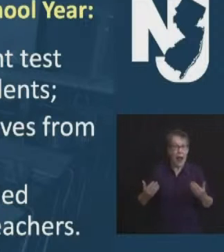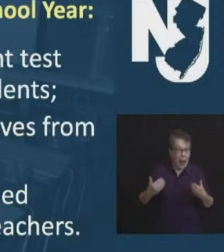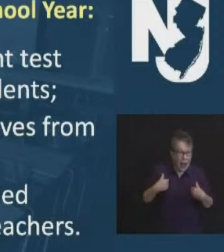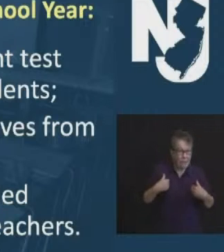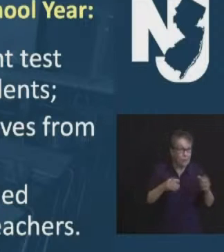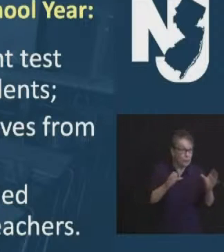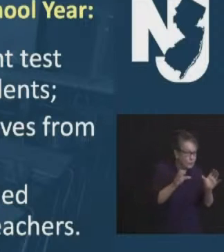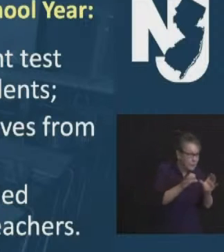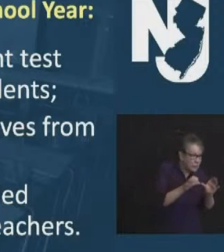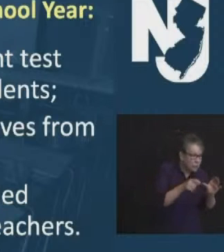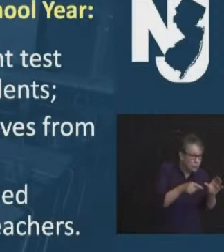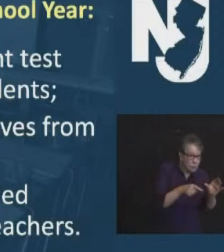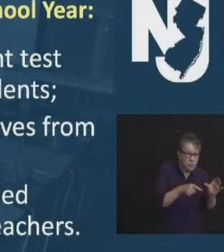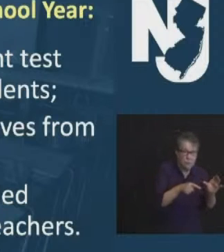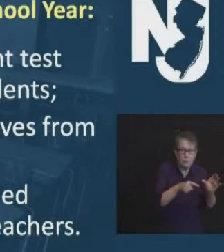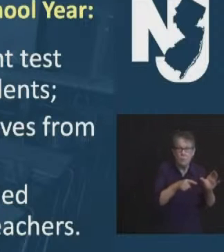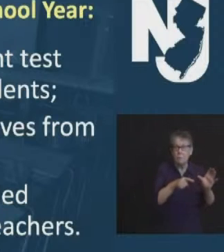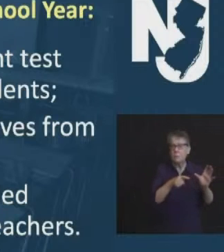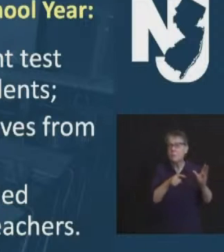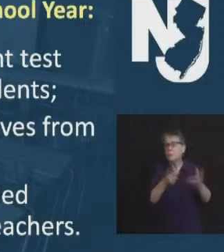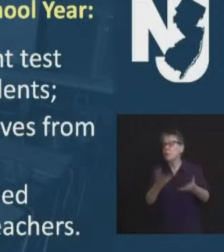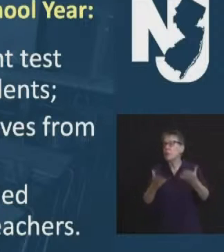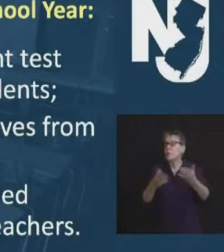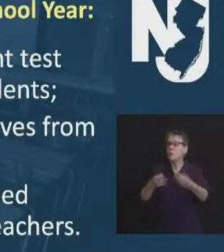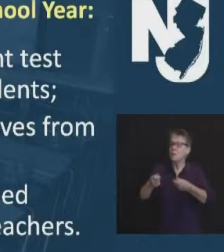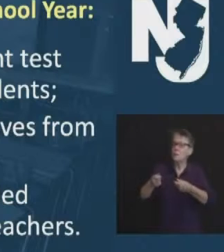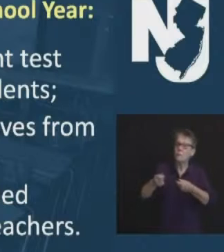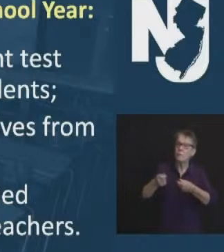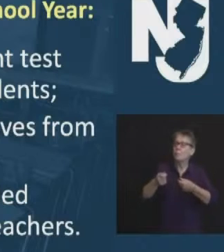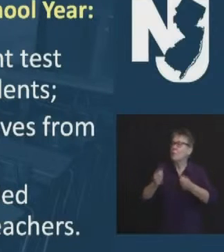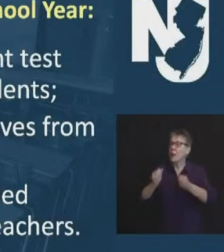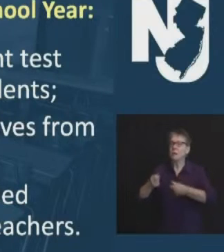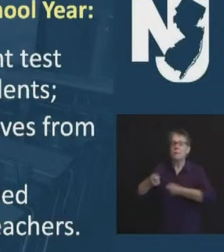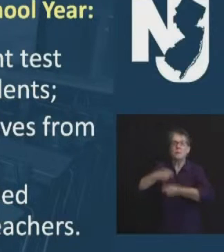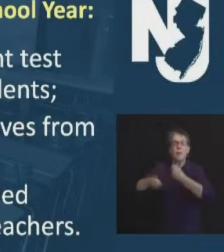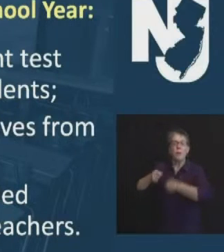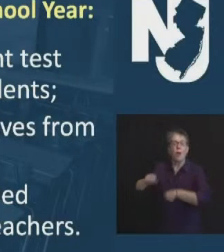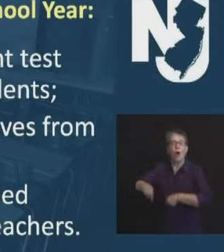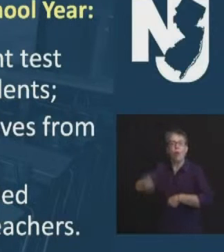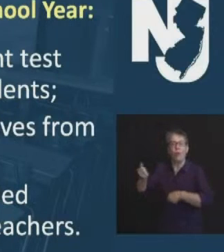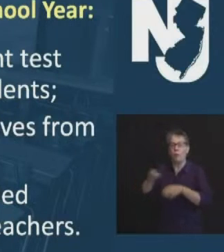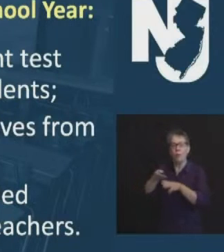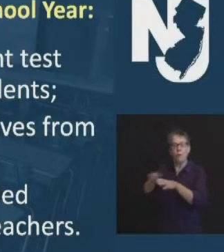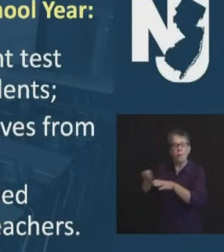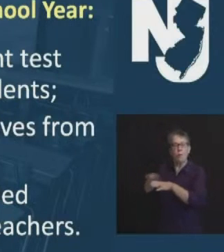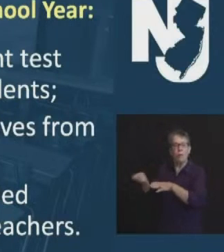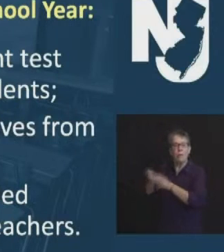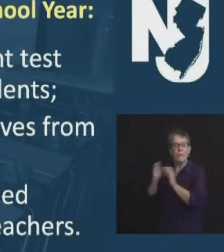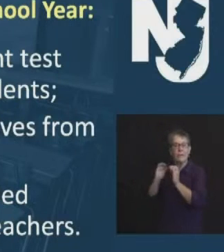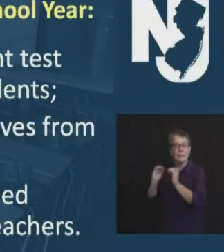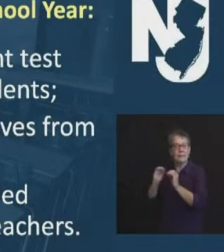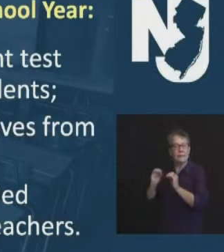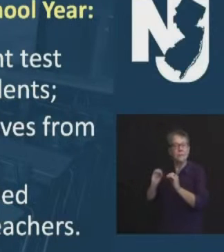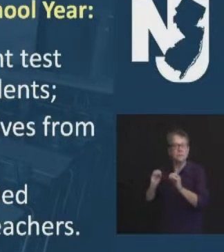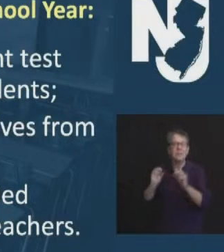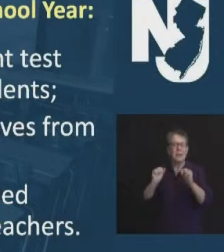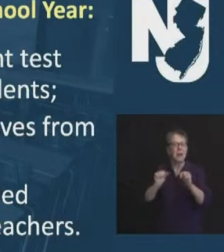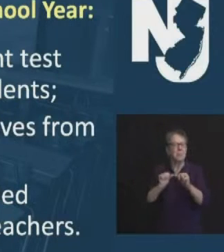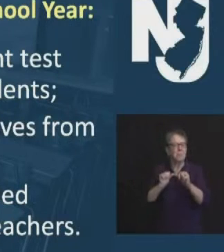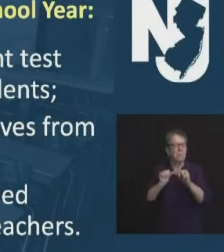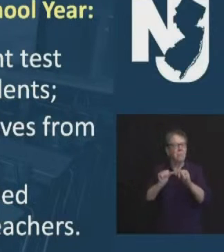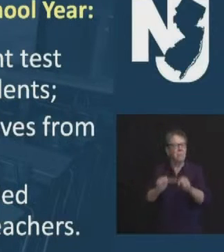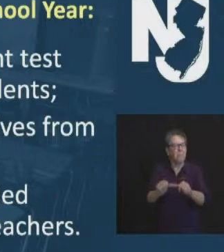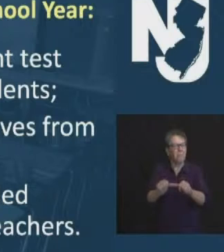area outside of their credentials to remain in the classroom for an extended period of time is necessary to ensure